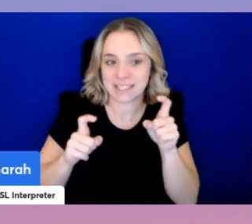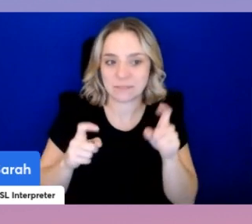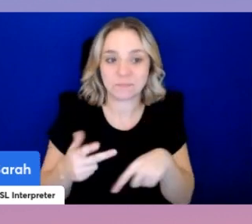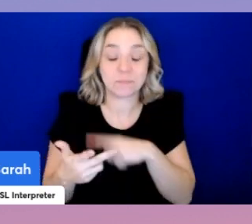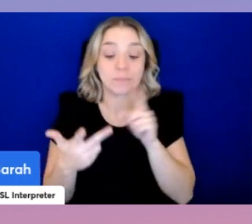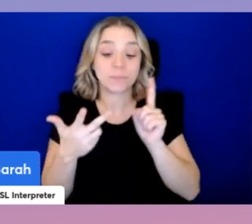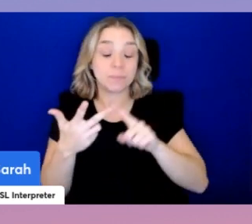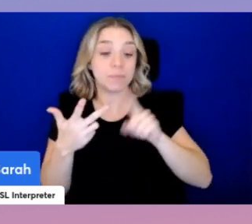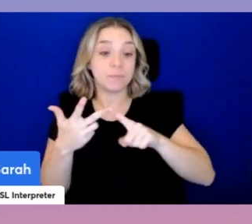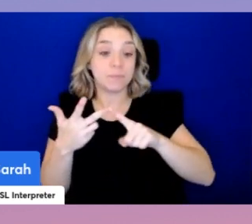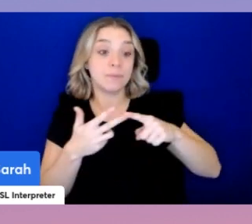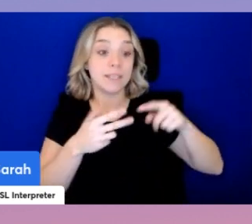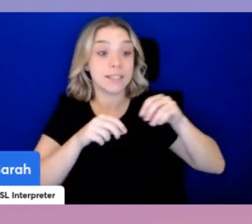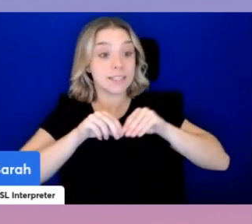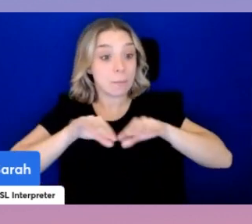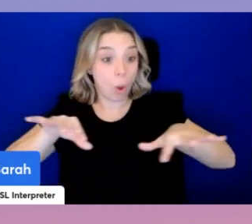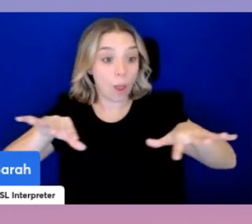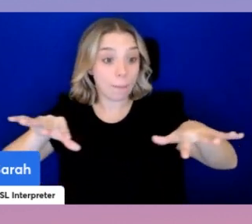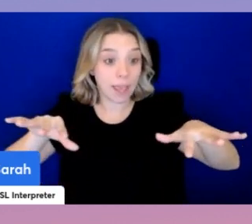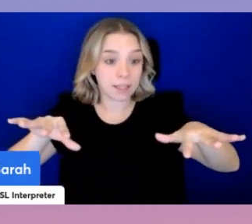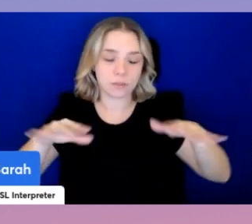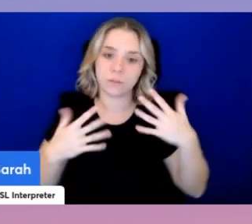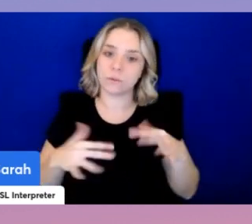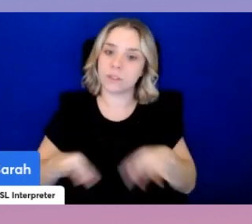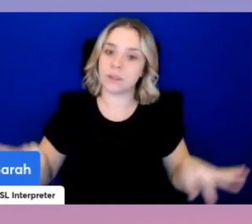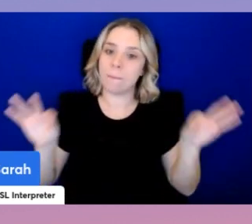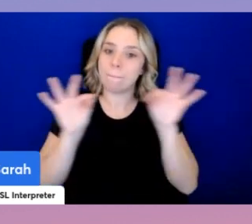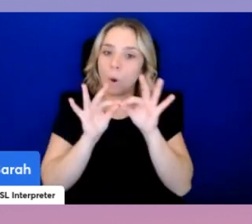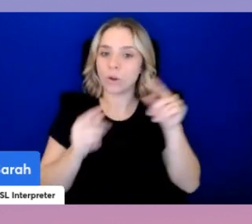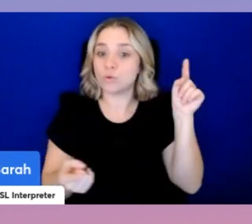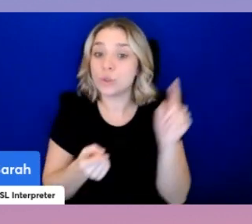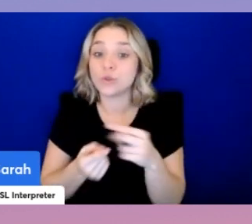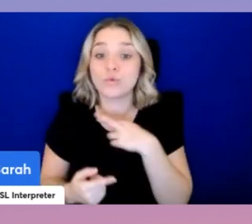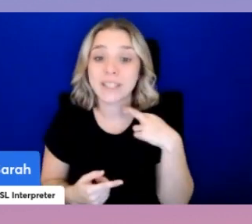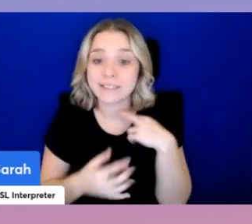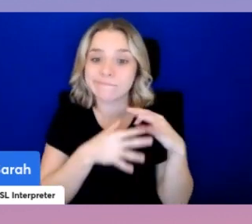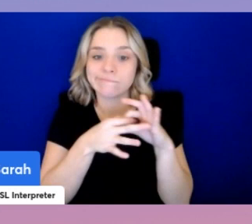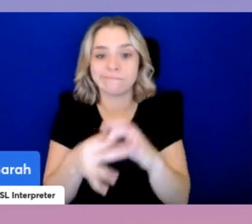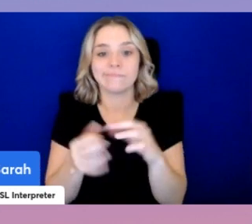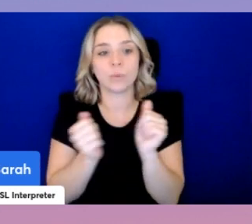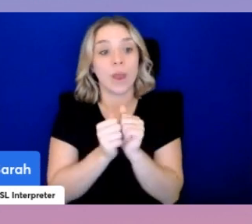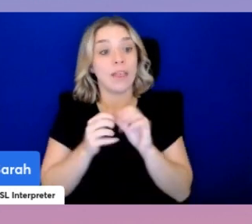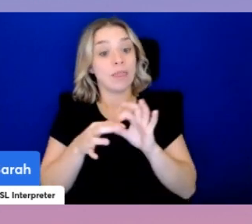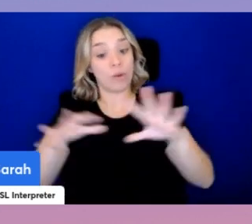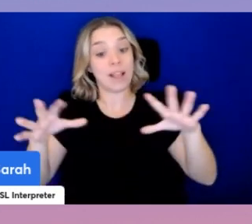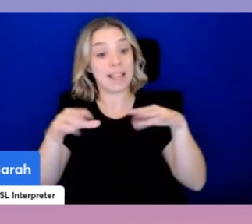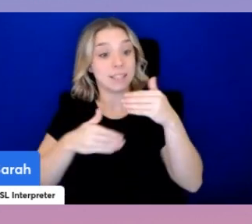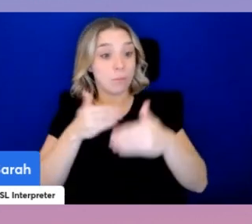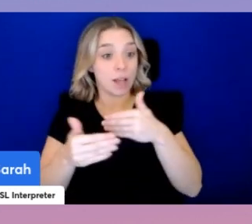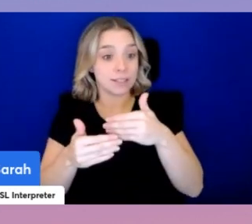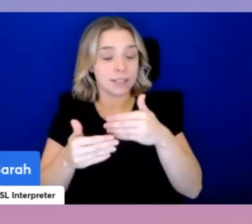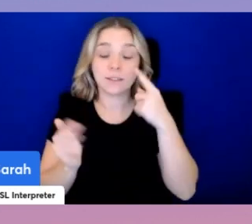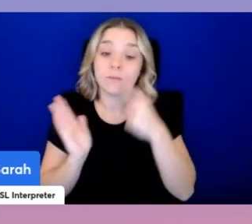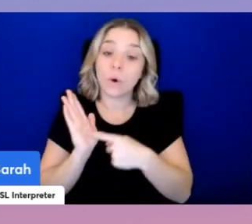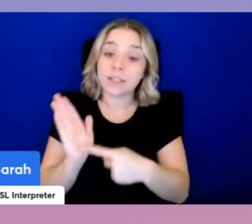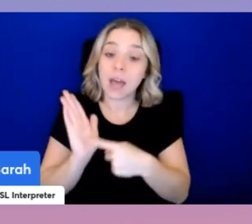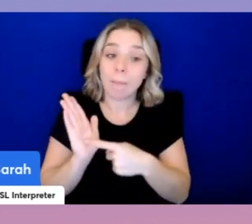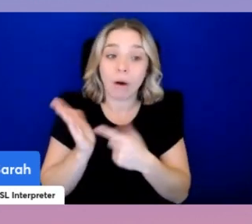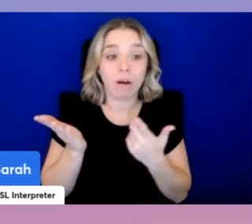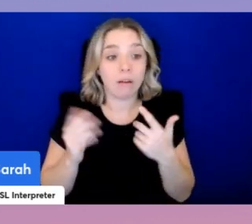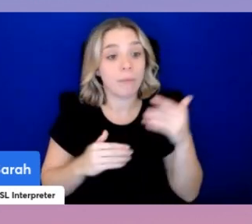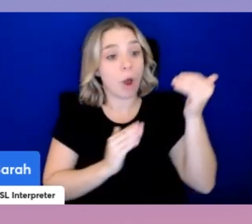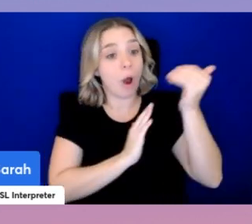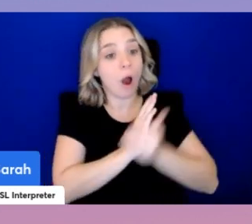the deployment, the importance to reduce risk associated with release process. For example, like